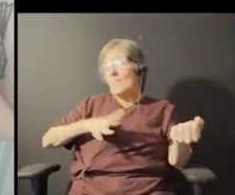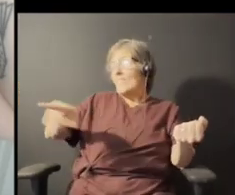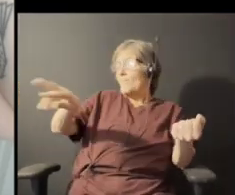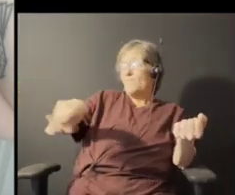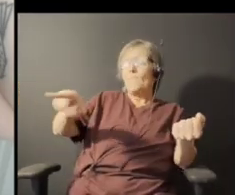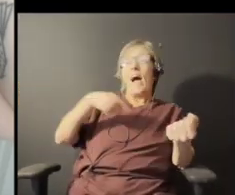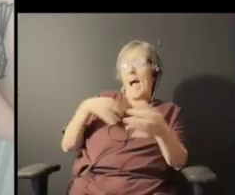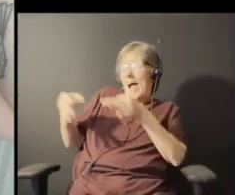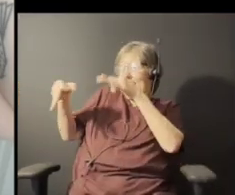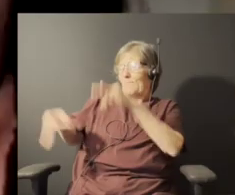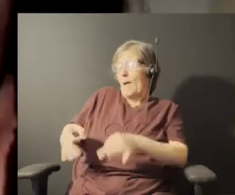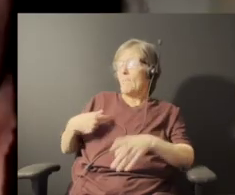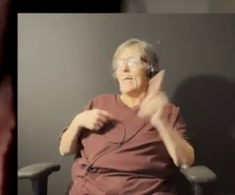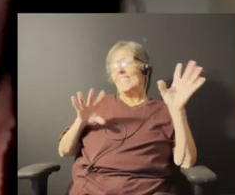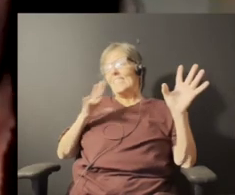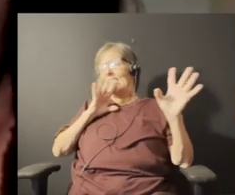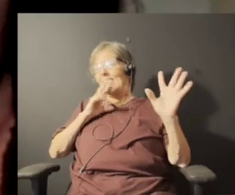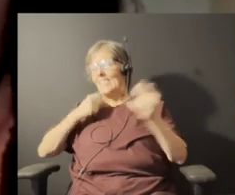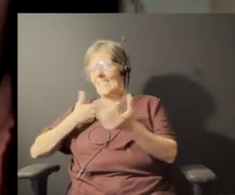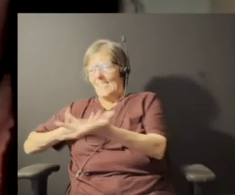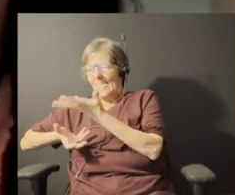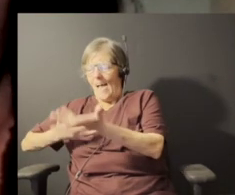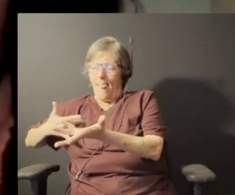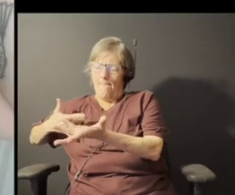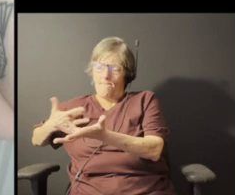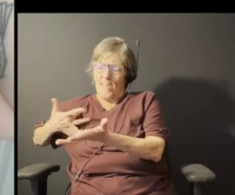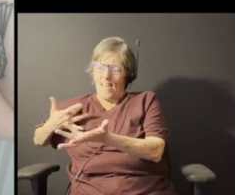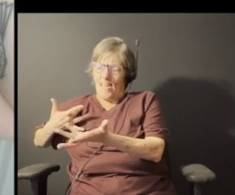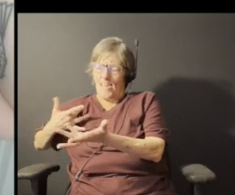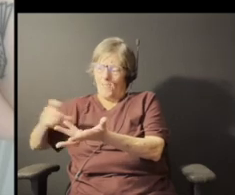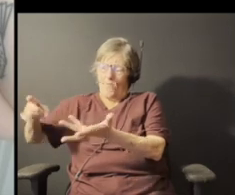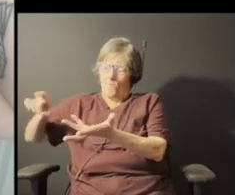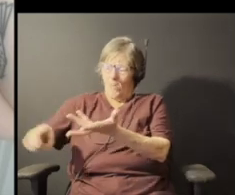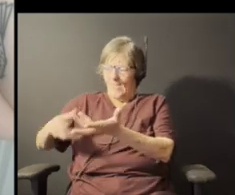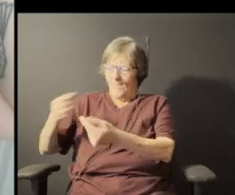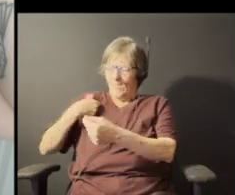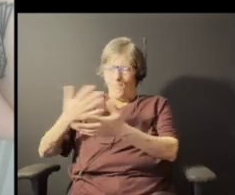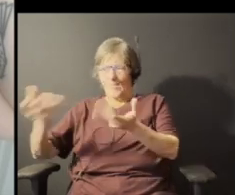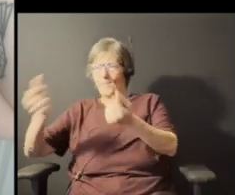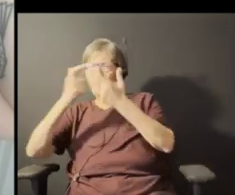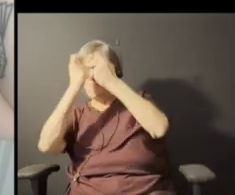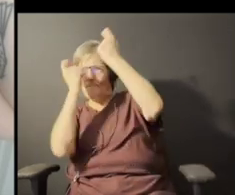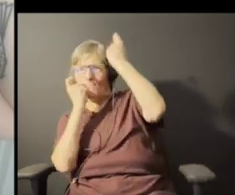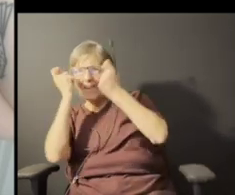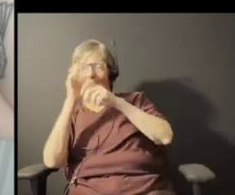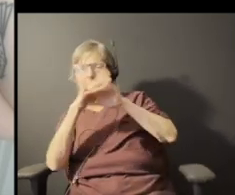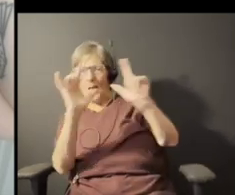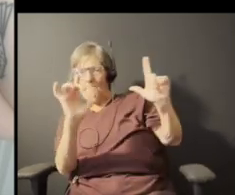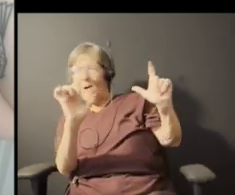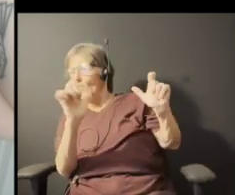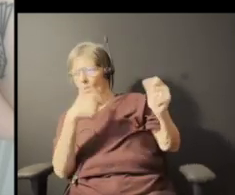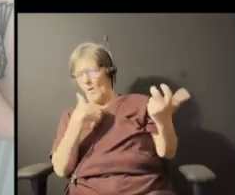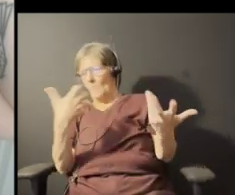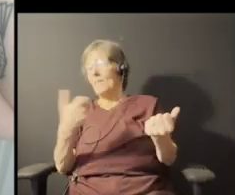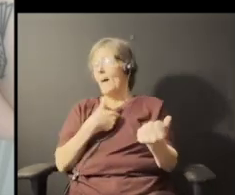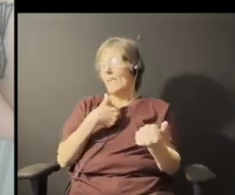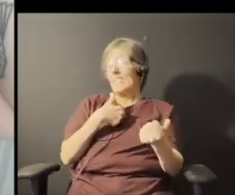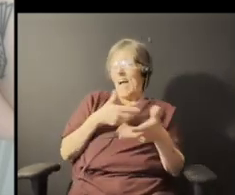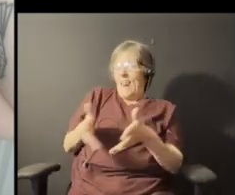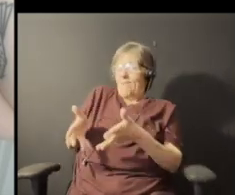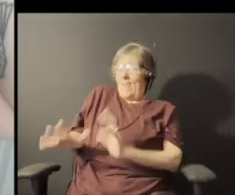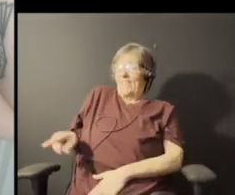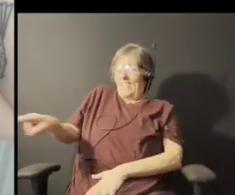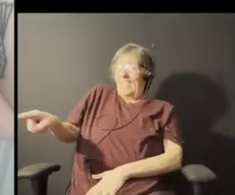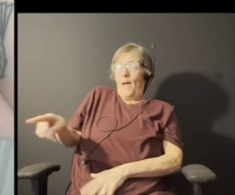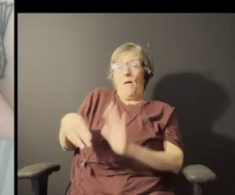them what it is that I want, what feeling needs to come across in this photograph. And then I kind of